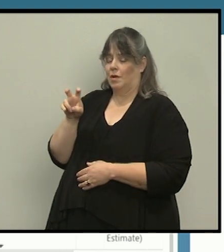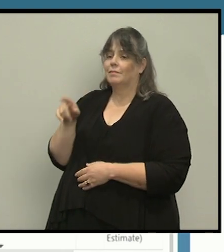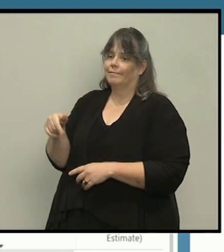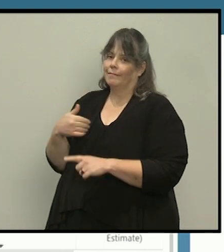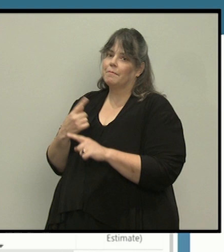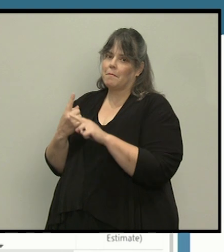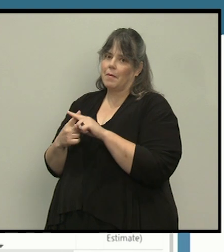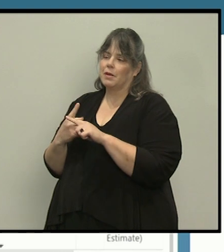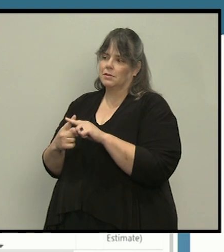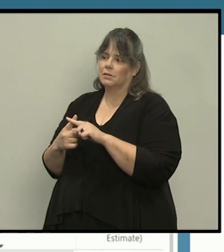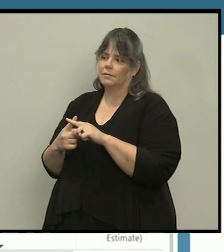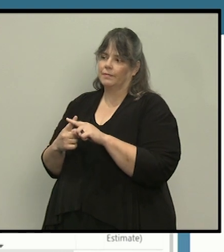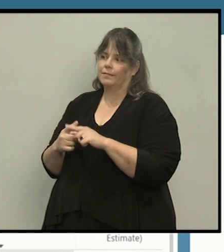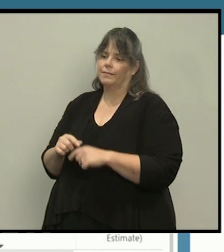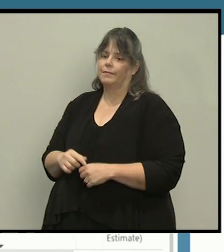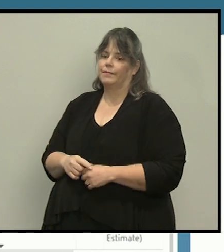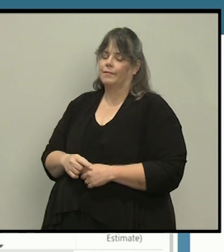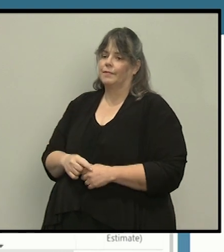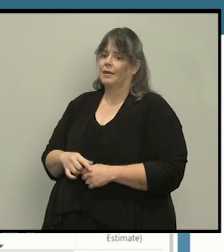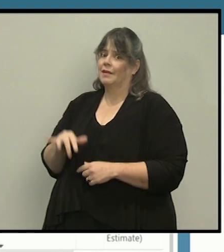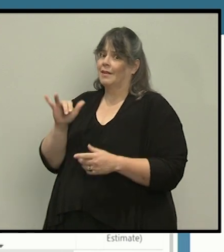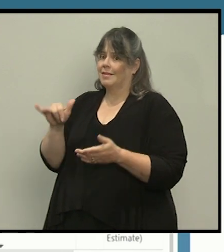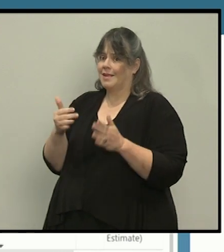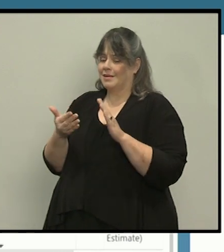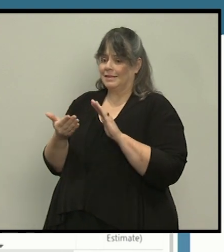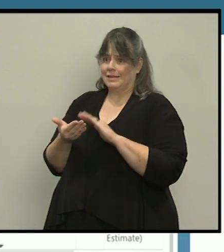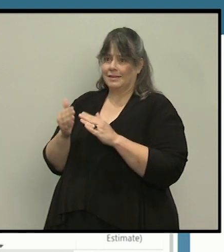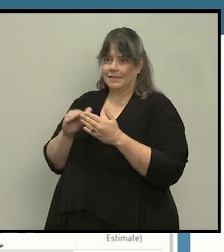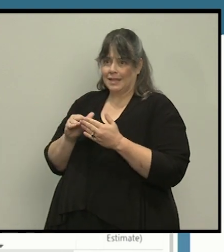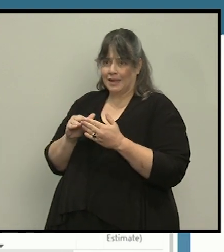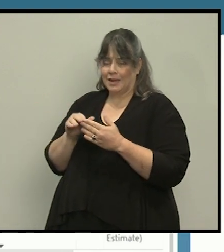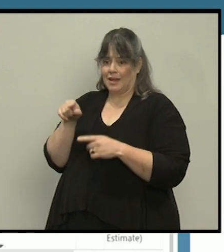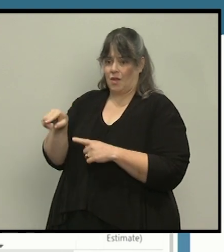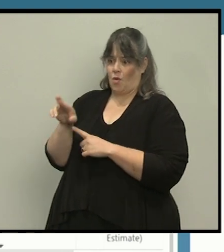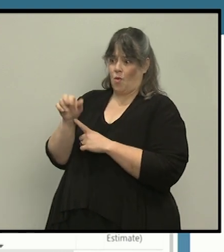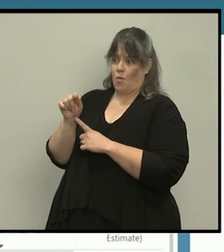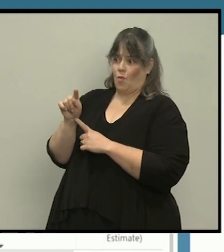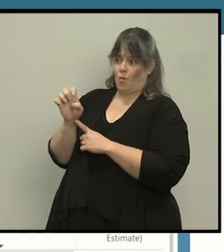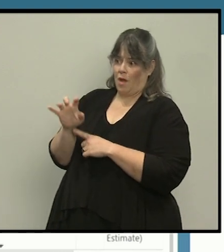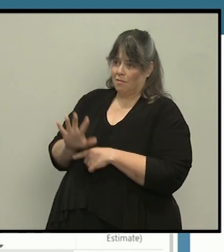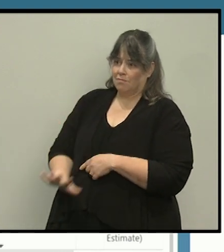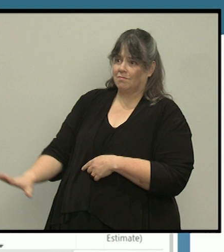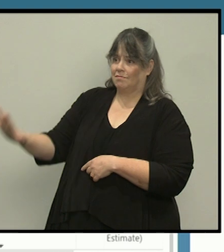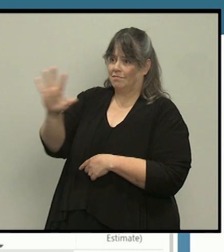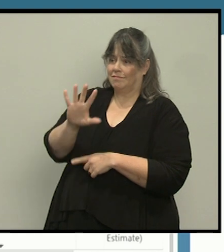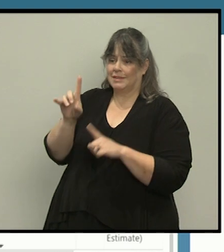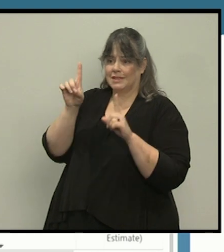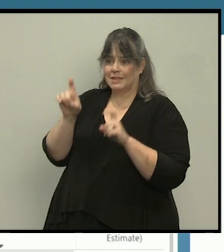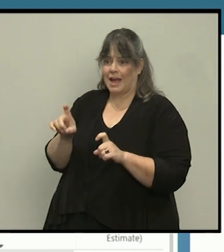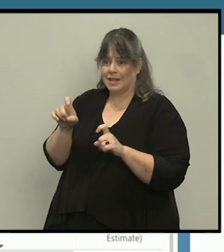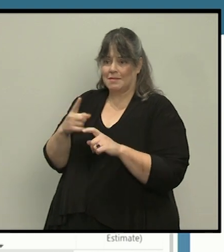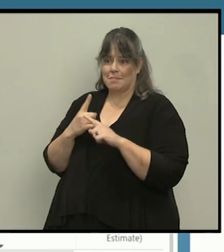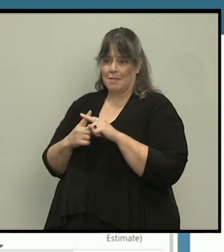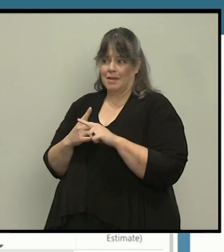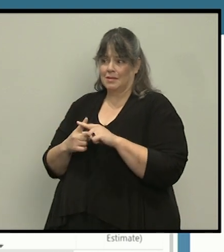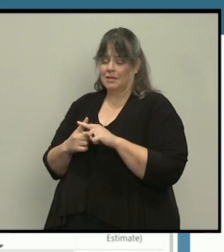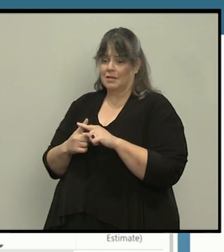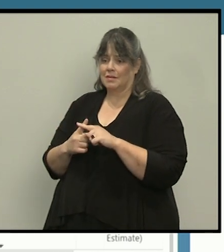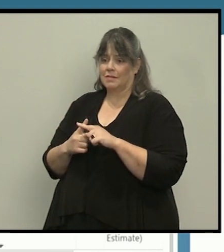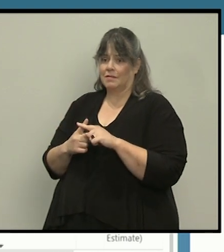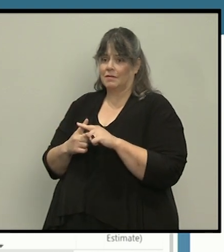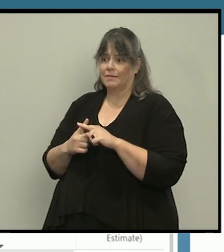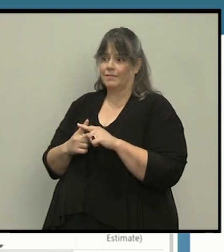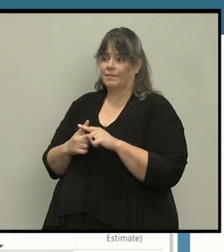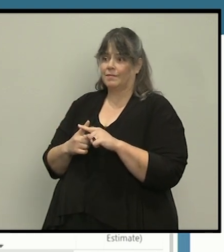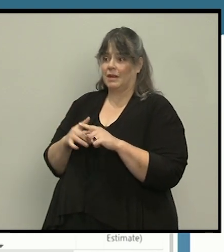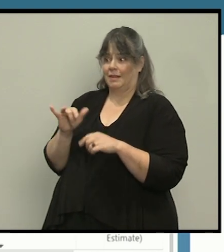positive. The citywide rate of the test, of the positive test, of the